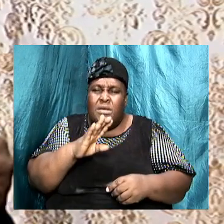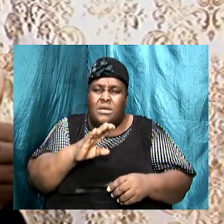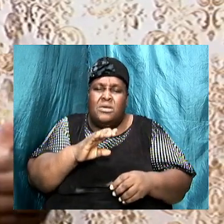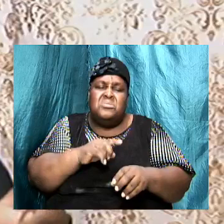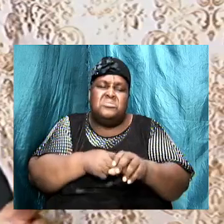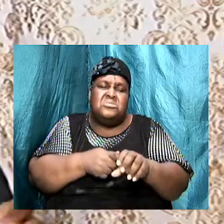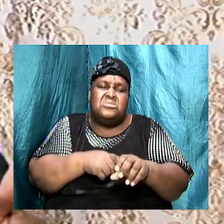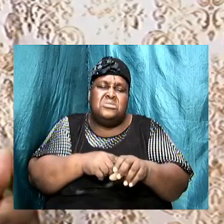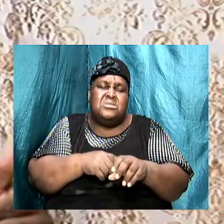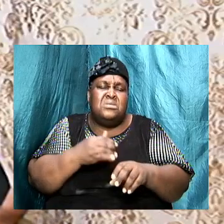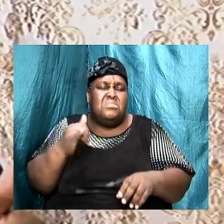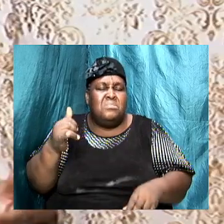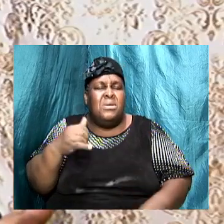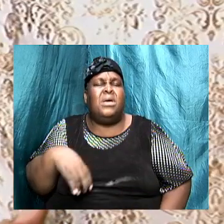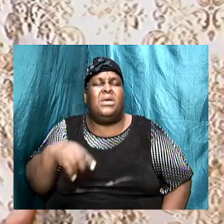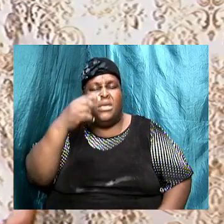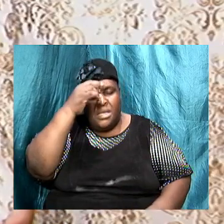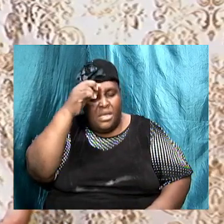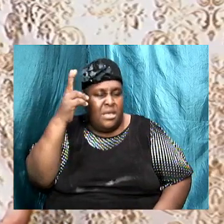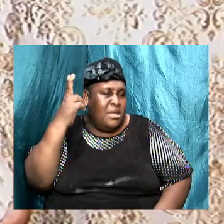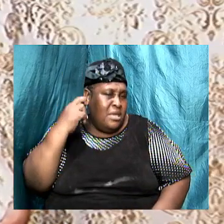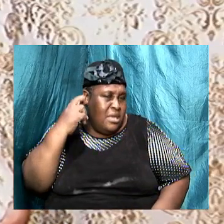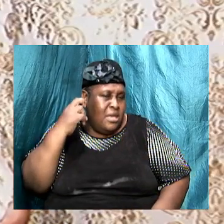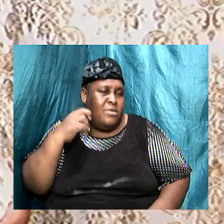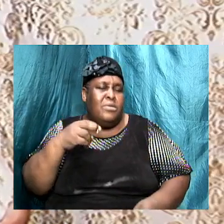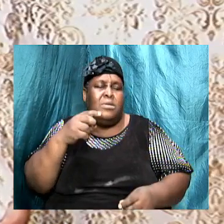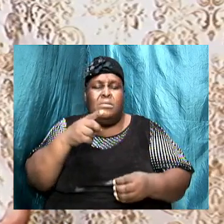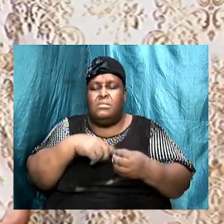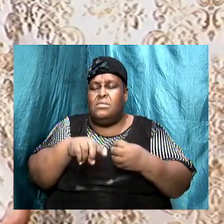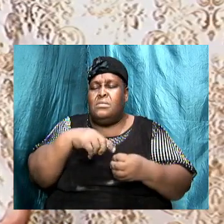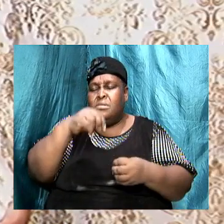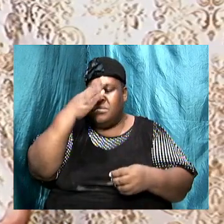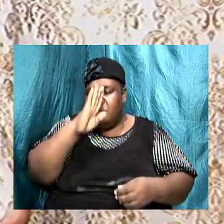man hearing about God.